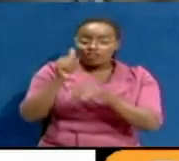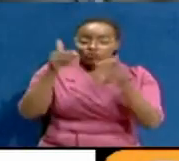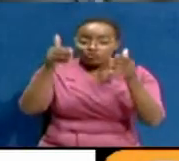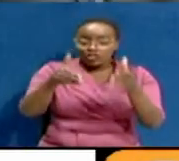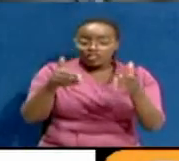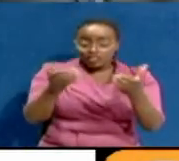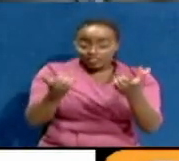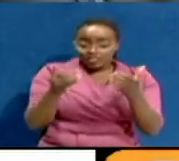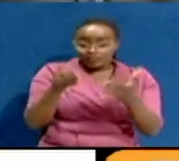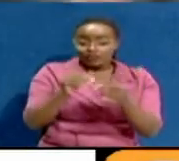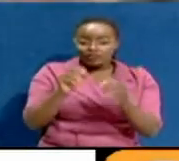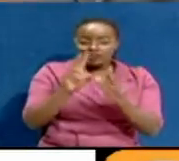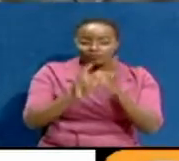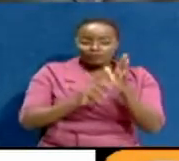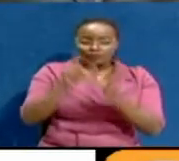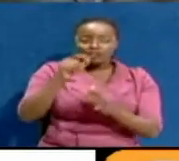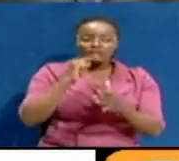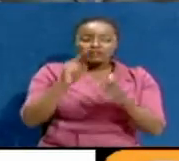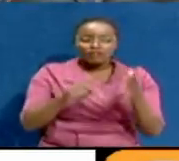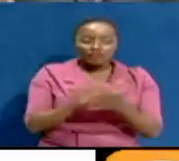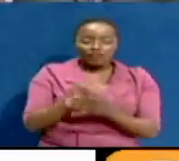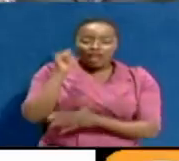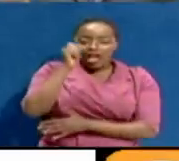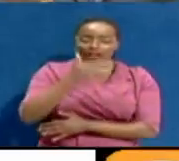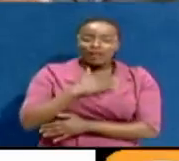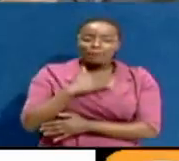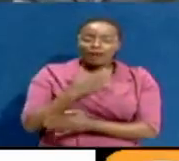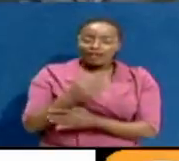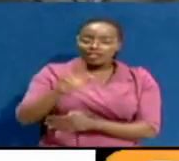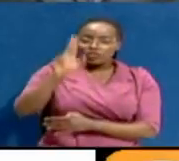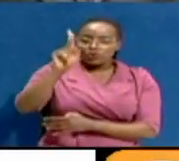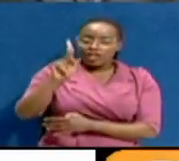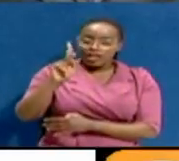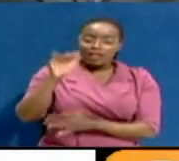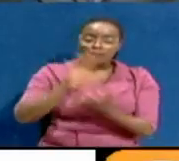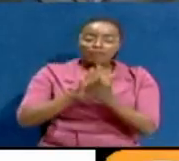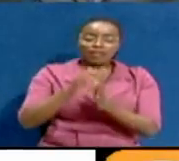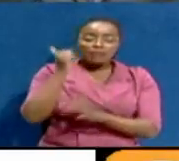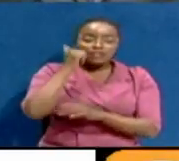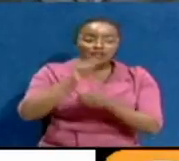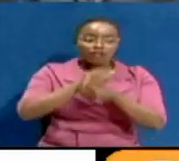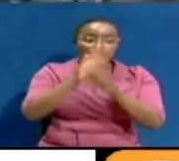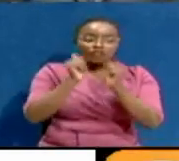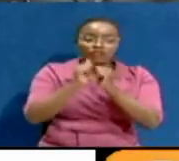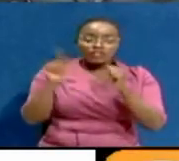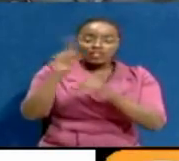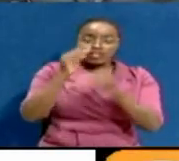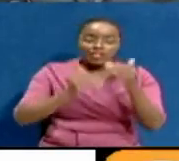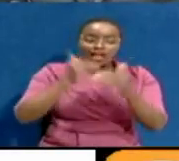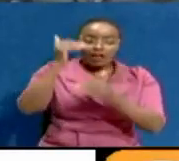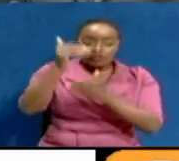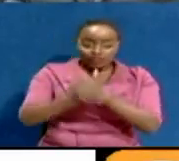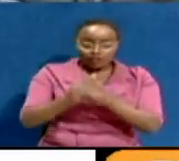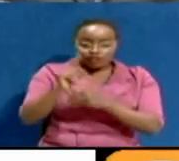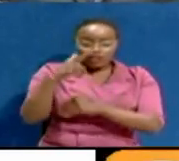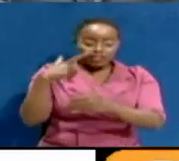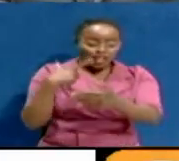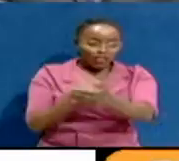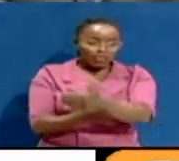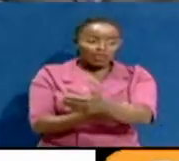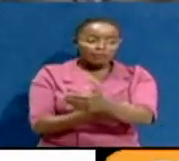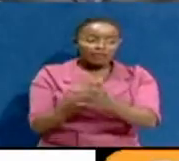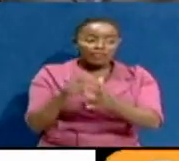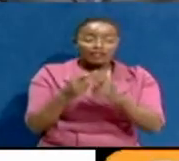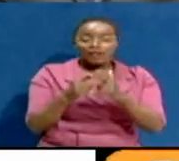here. Let me read a few more questions. Someone says, my aunt in the United Kingdom got COVID 15 days after her first